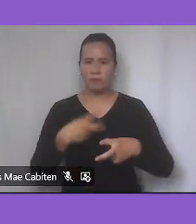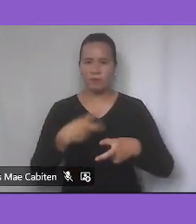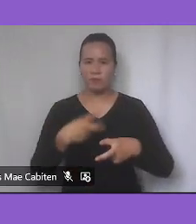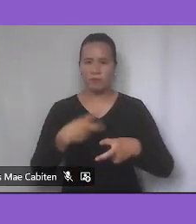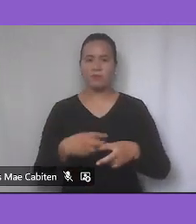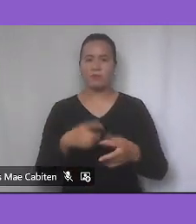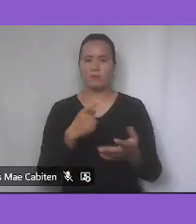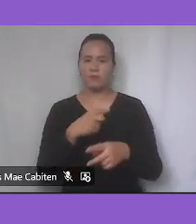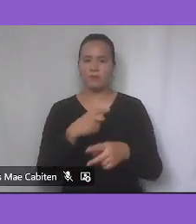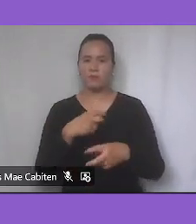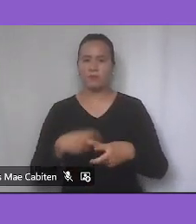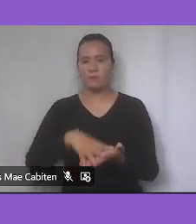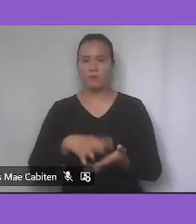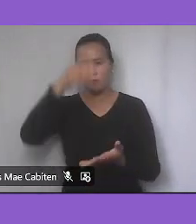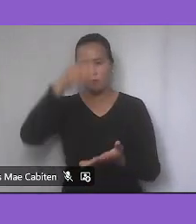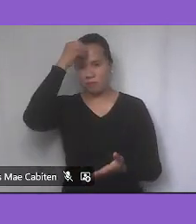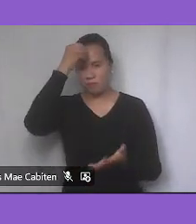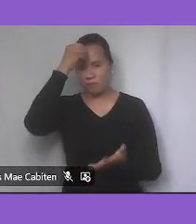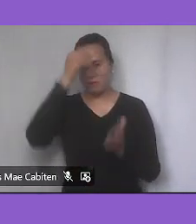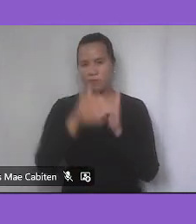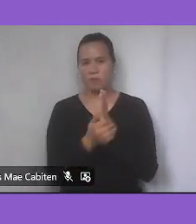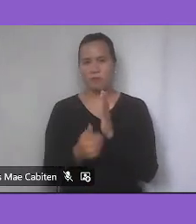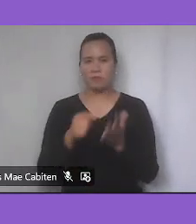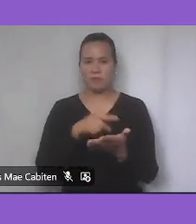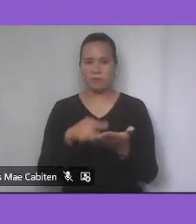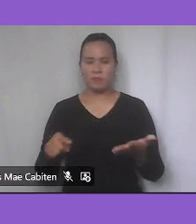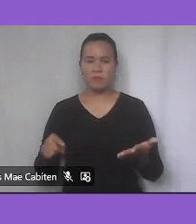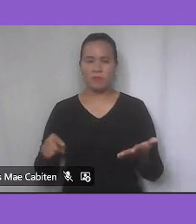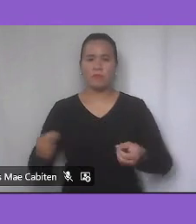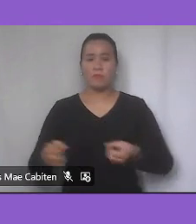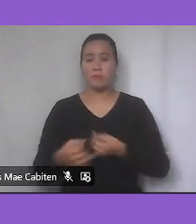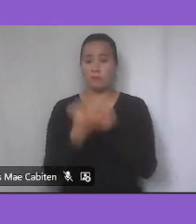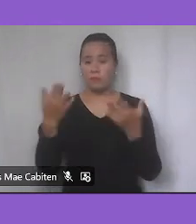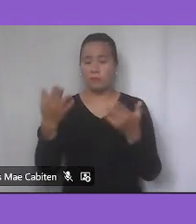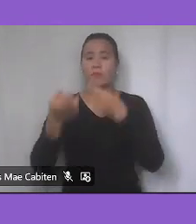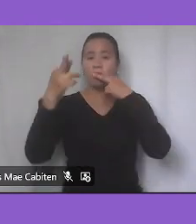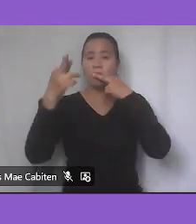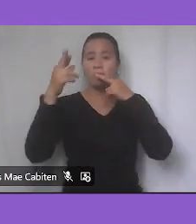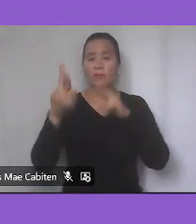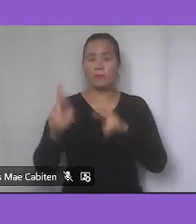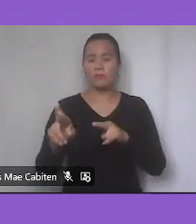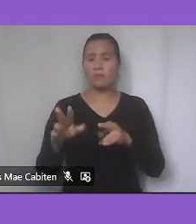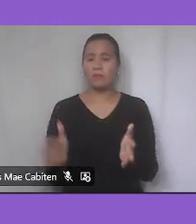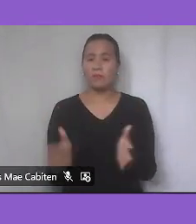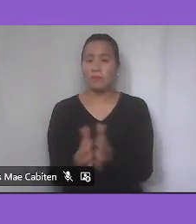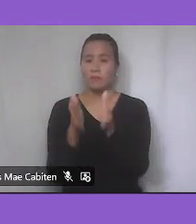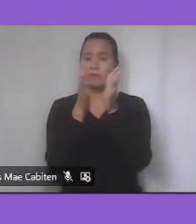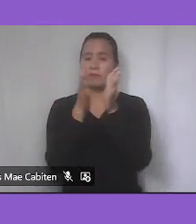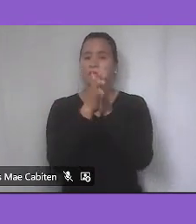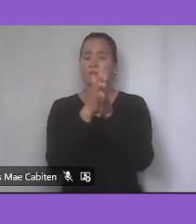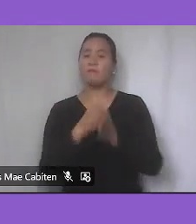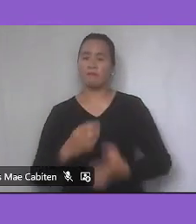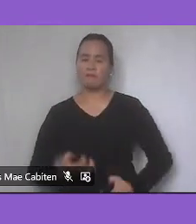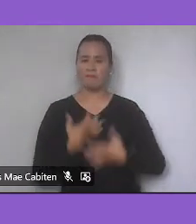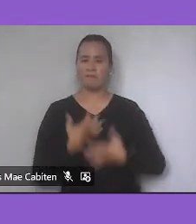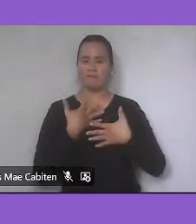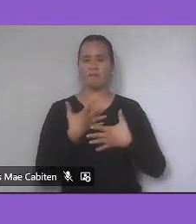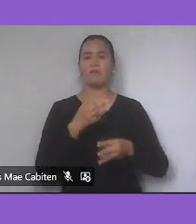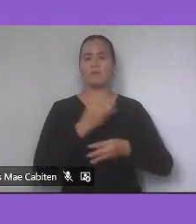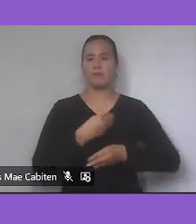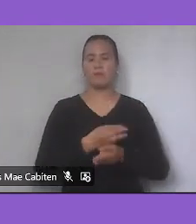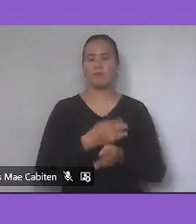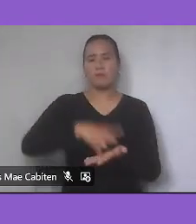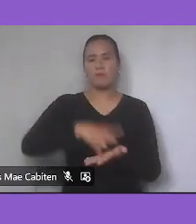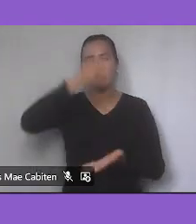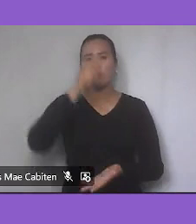And of course, provide feedback and praise so they will feel encouraged. And don't forget, make learning authentic,